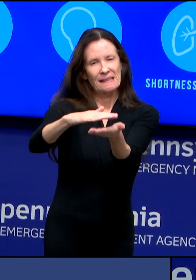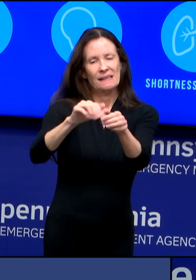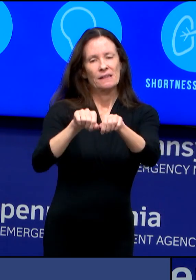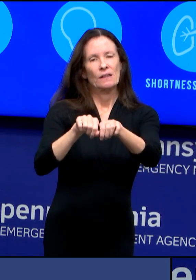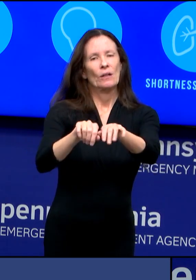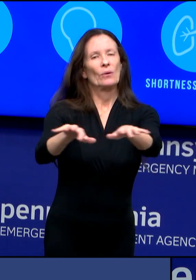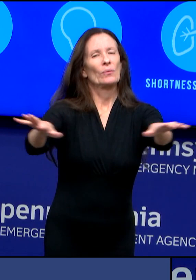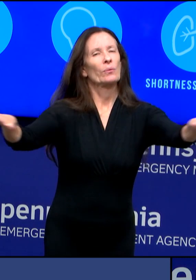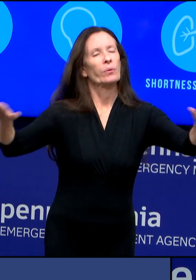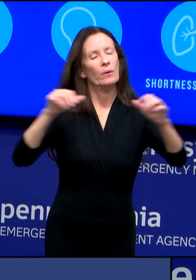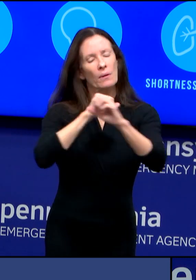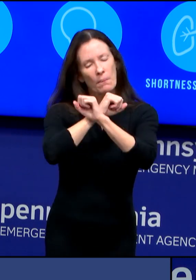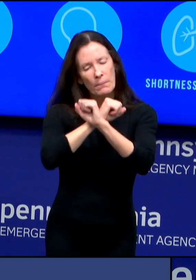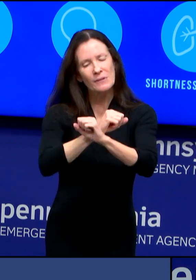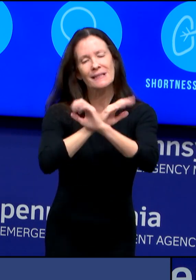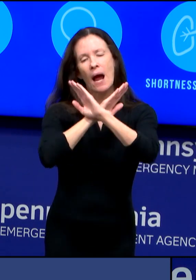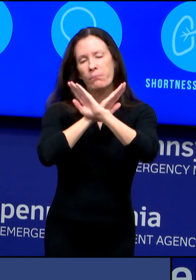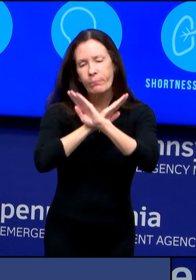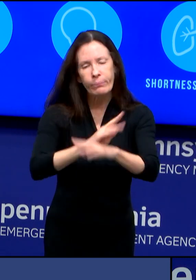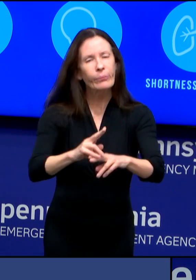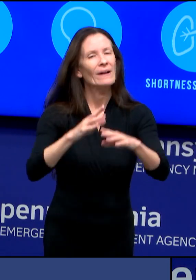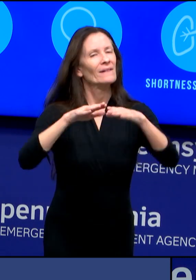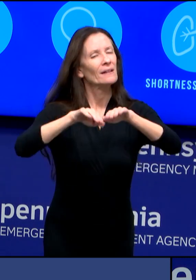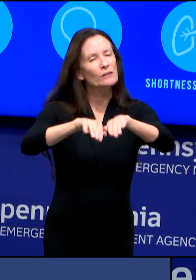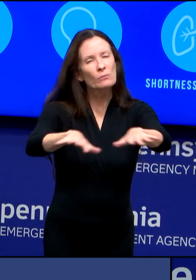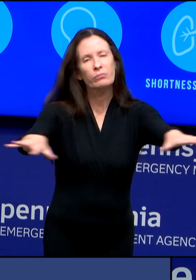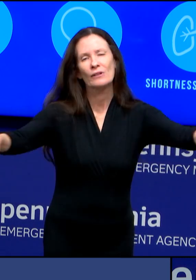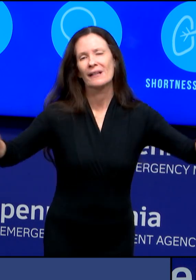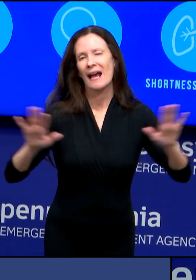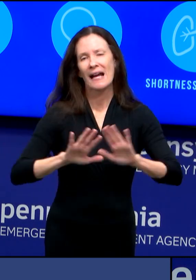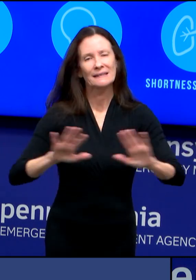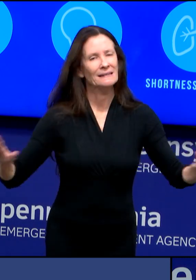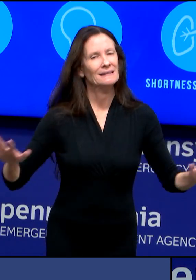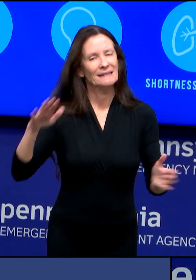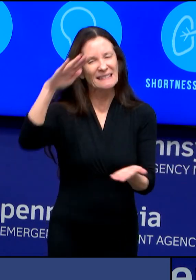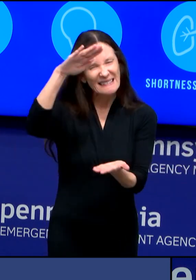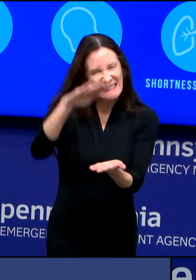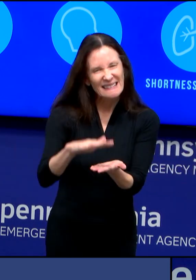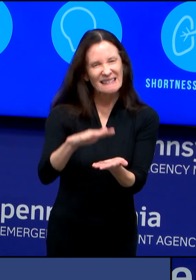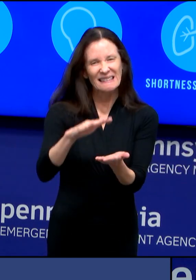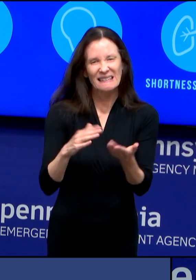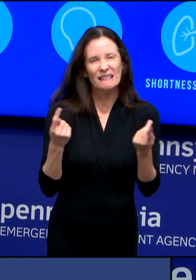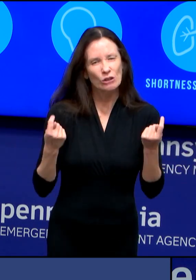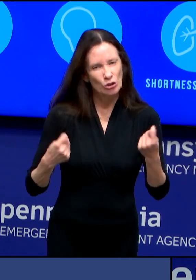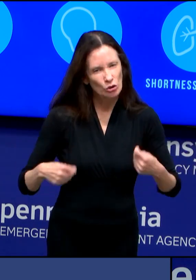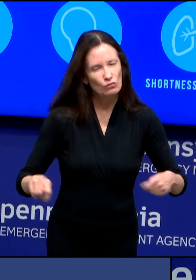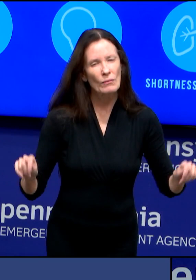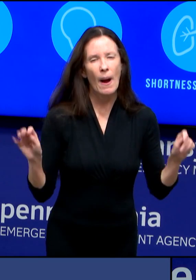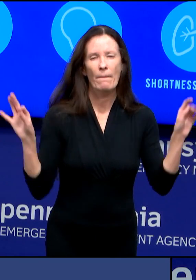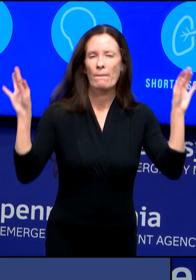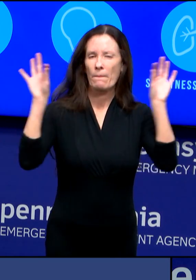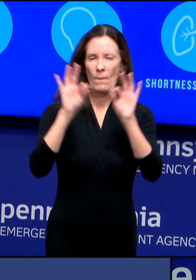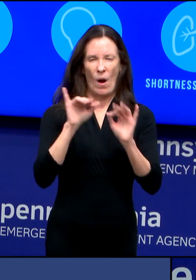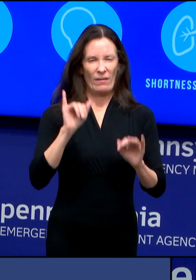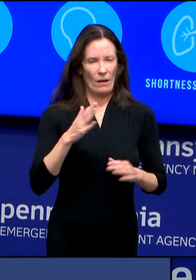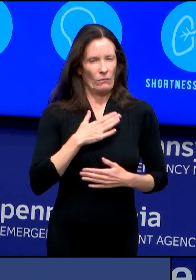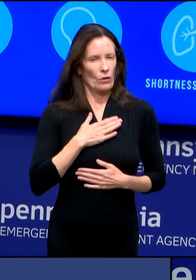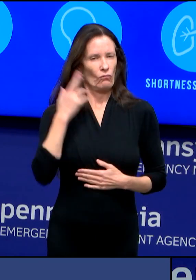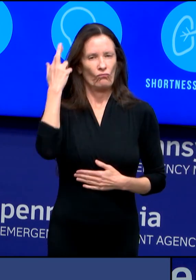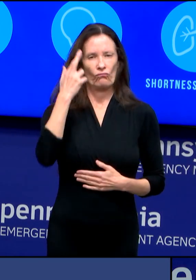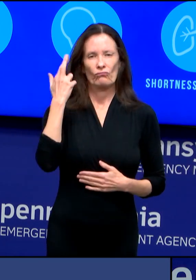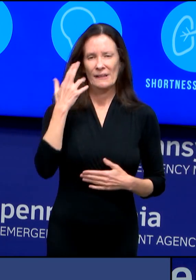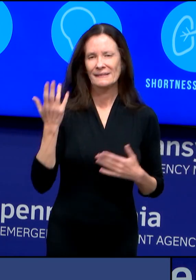As the governor mentioned, if we do not do this, then we would anticipate a large surge of